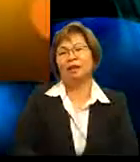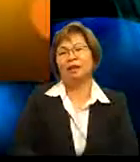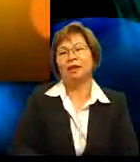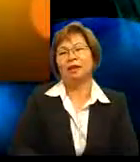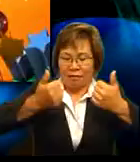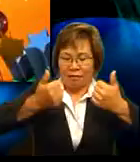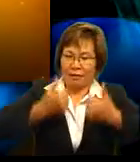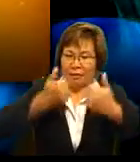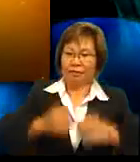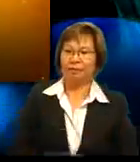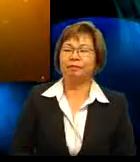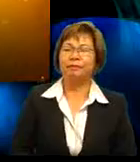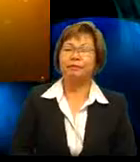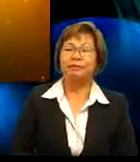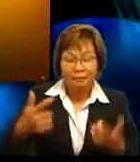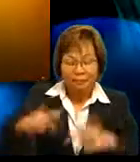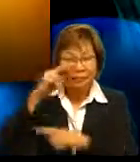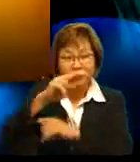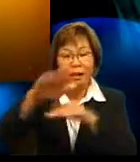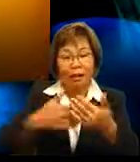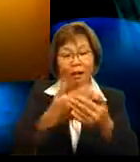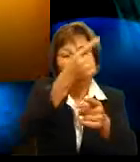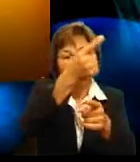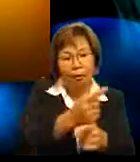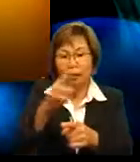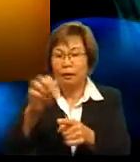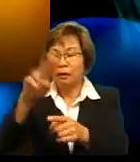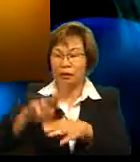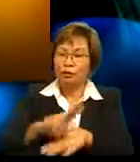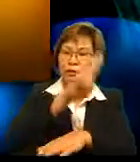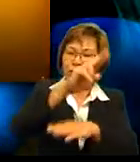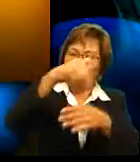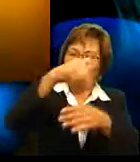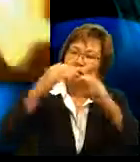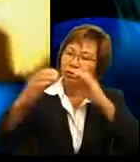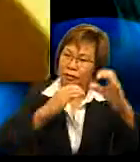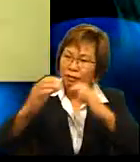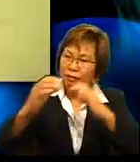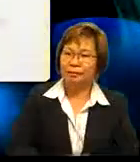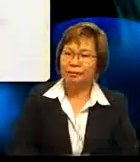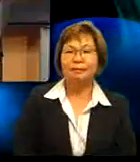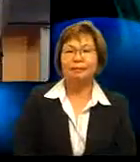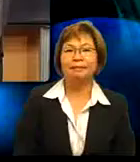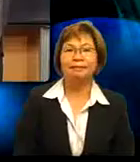Fitri. Let's see how proper nouns are used in a conversation.